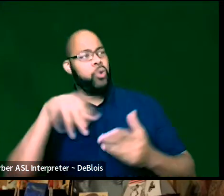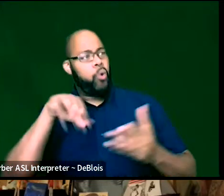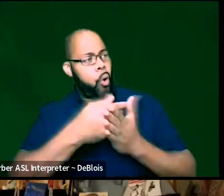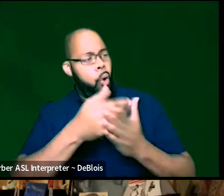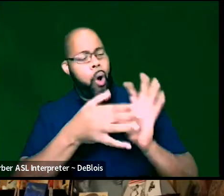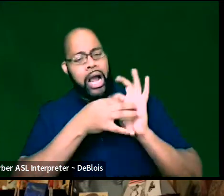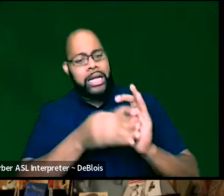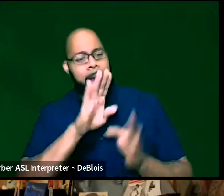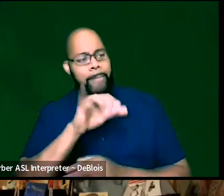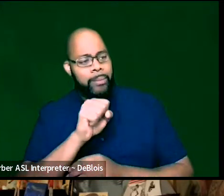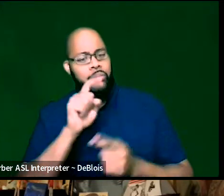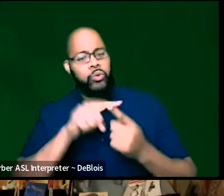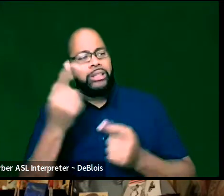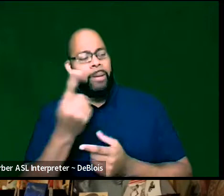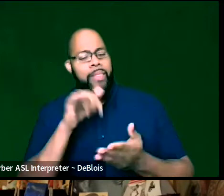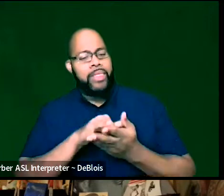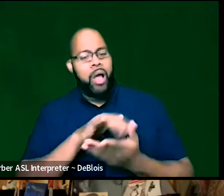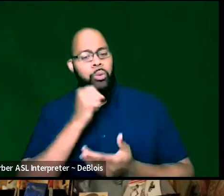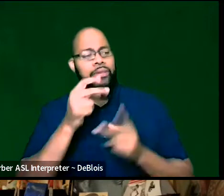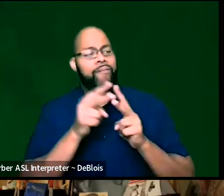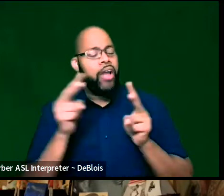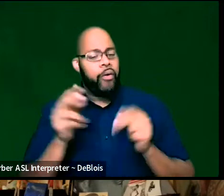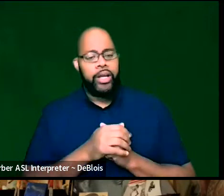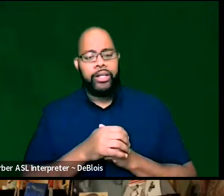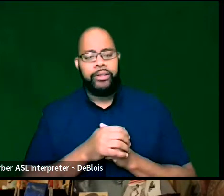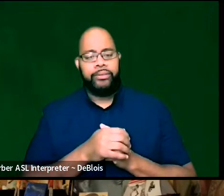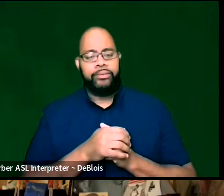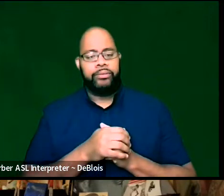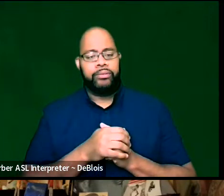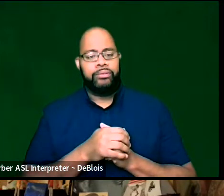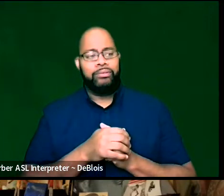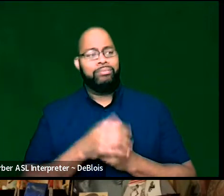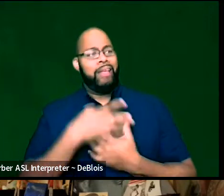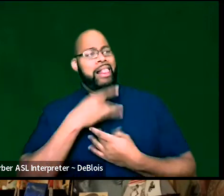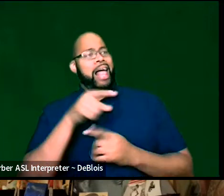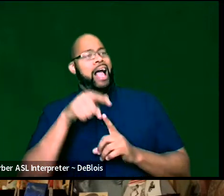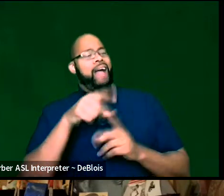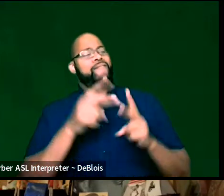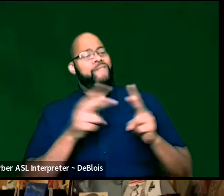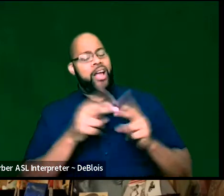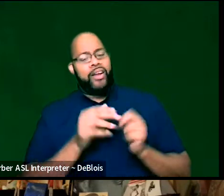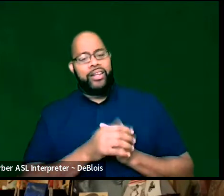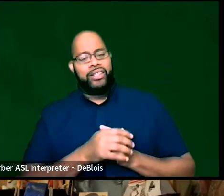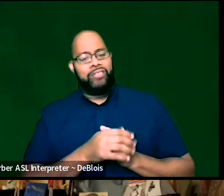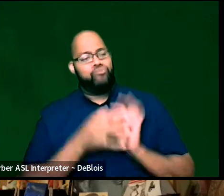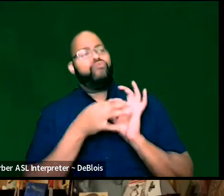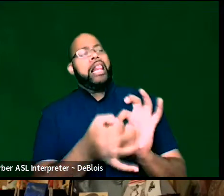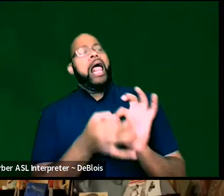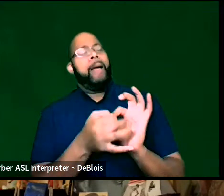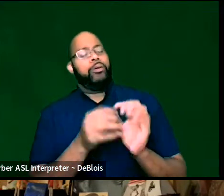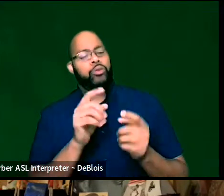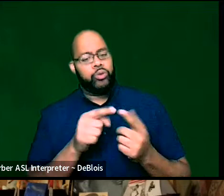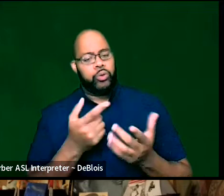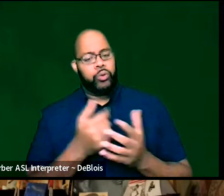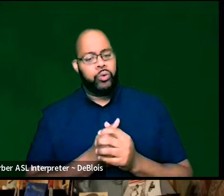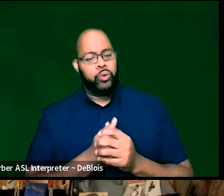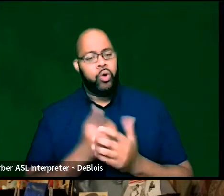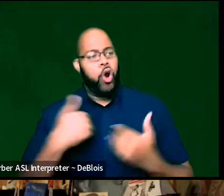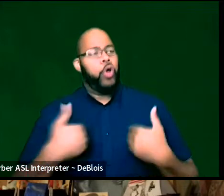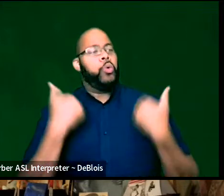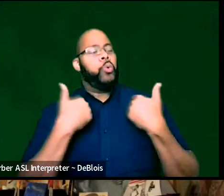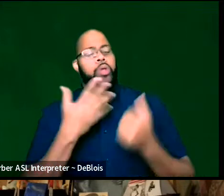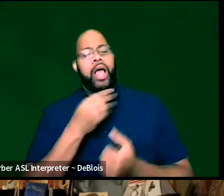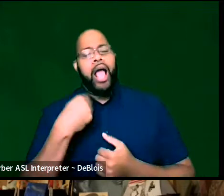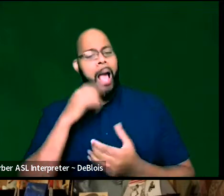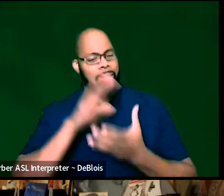connect BIMS to something that was very likable or very relatable to our youth.